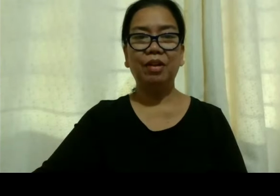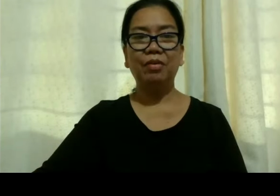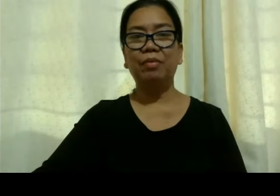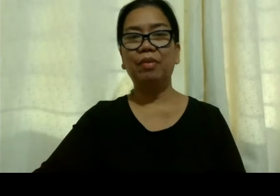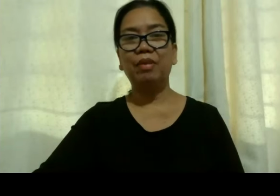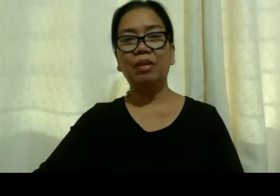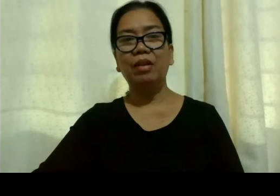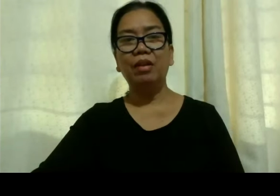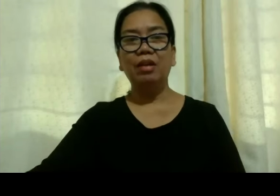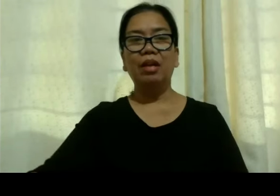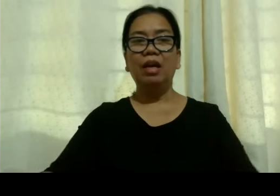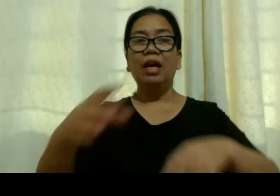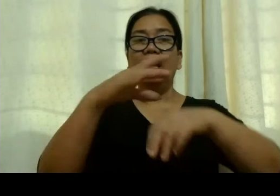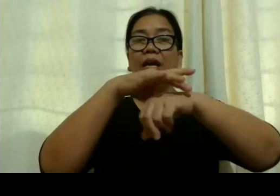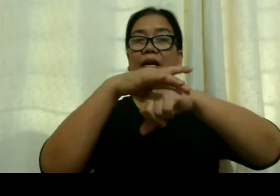Now,